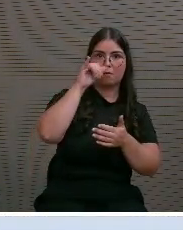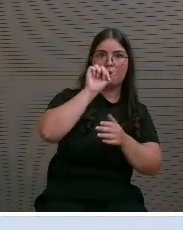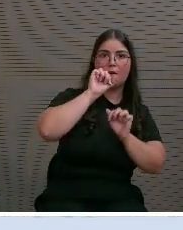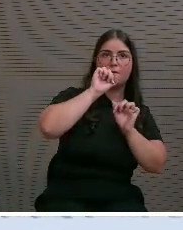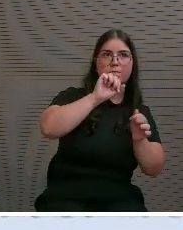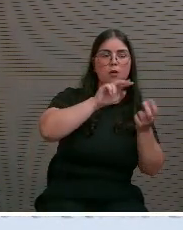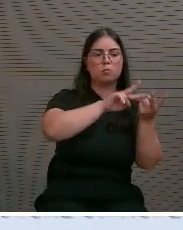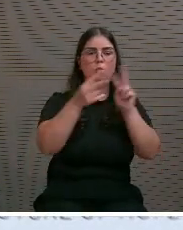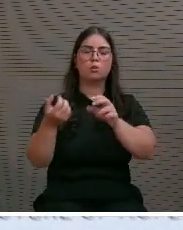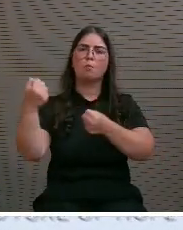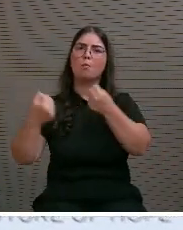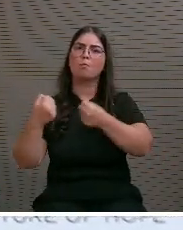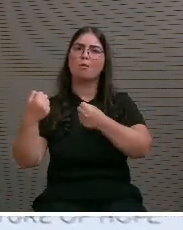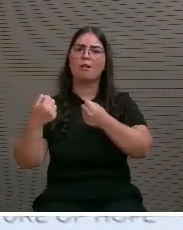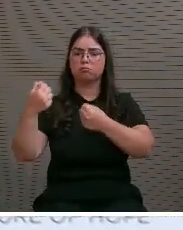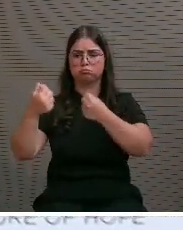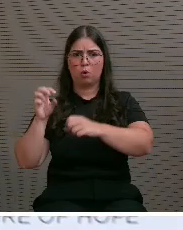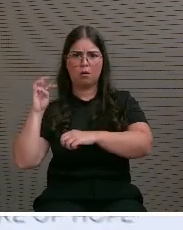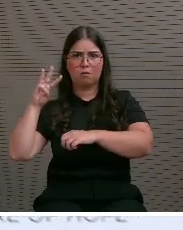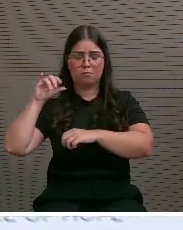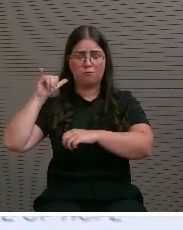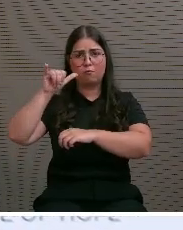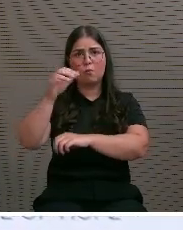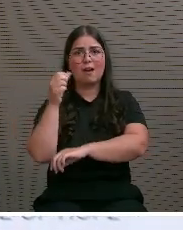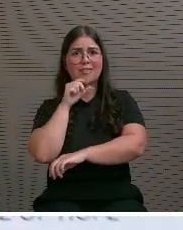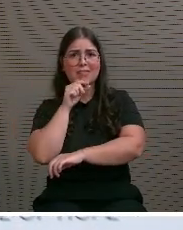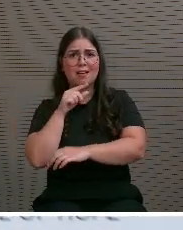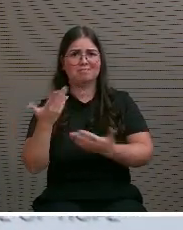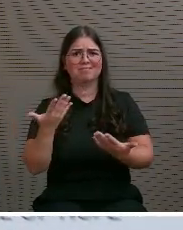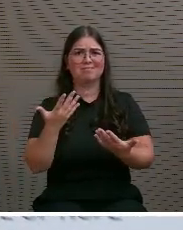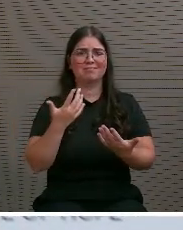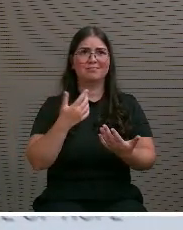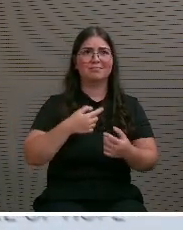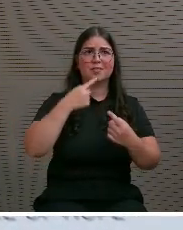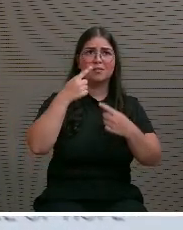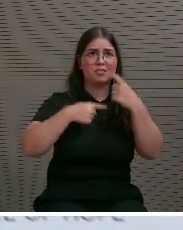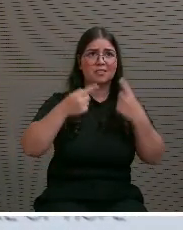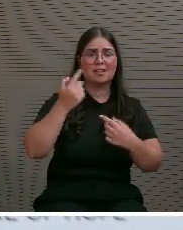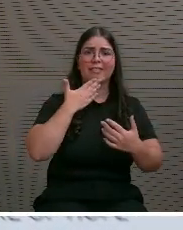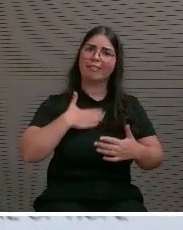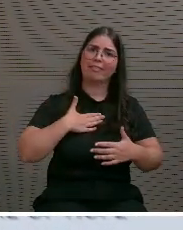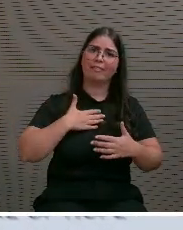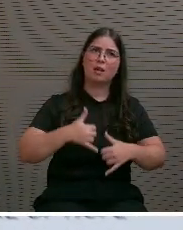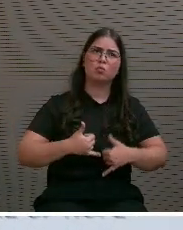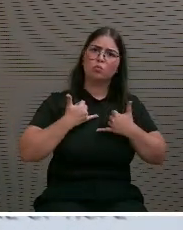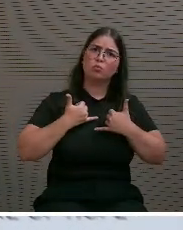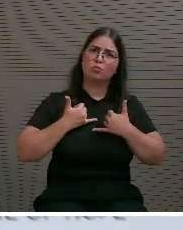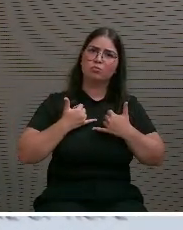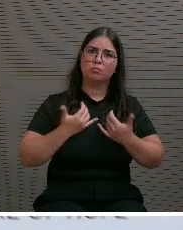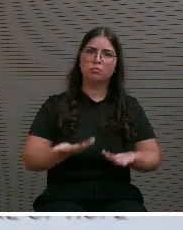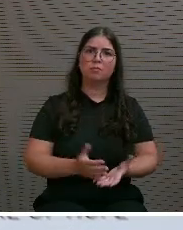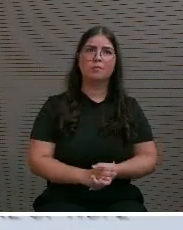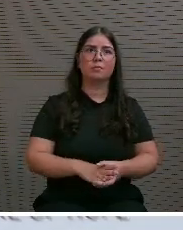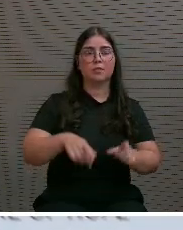been produced, and it's been produced to scare you. You know, politicians have a big habit of saying,